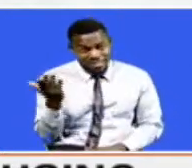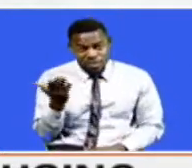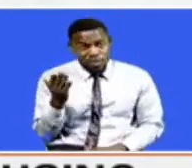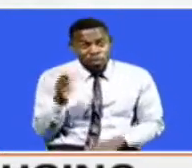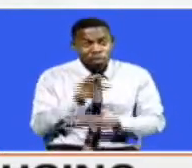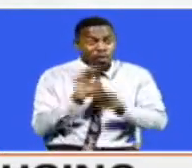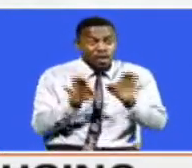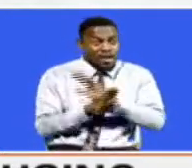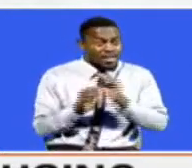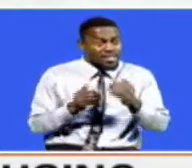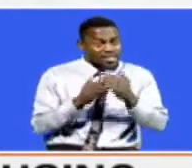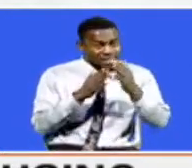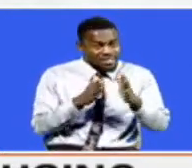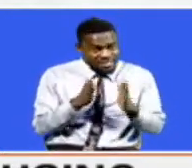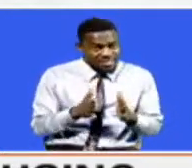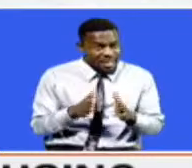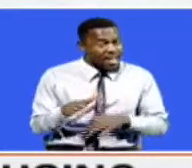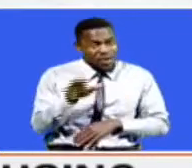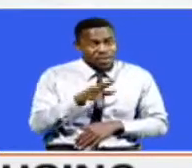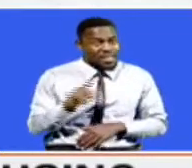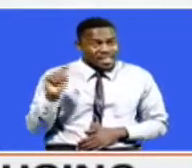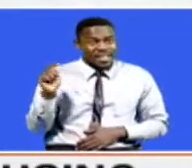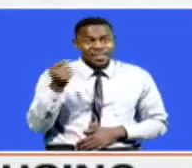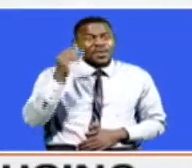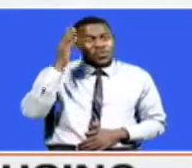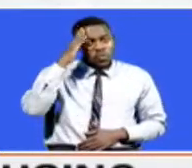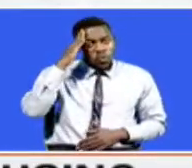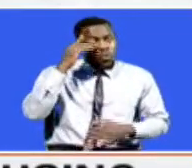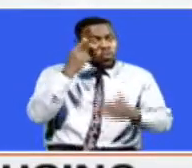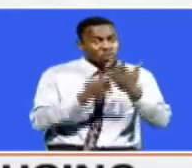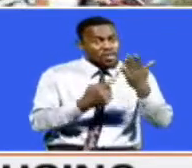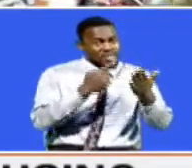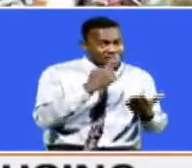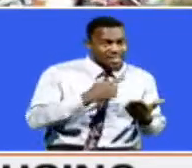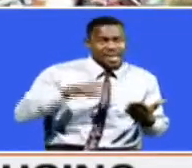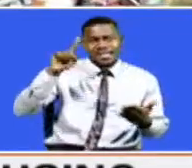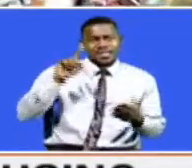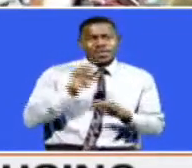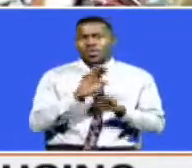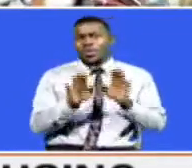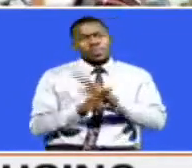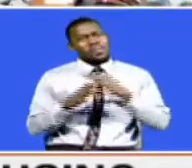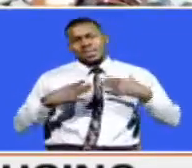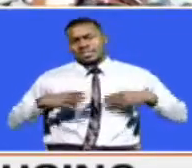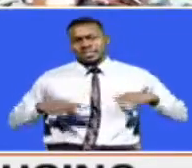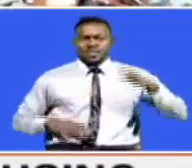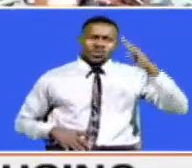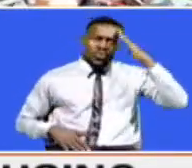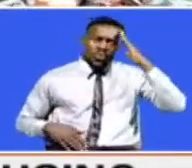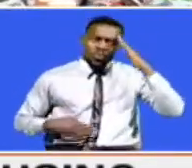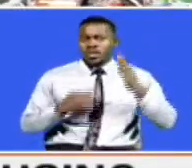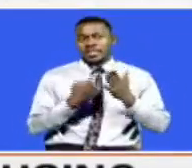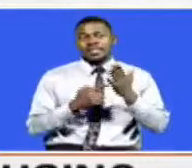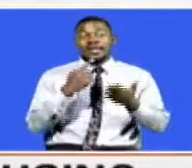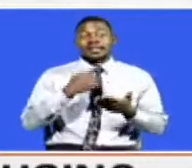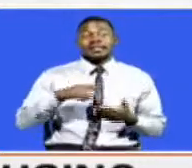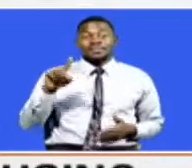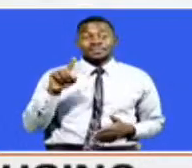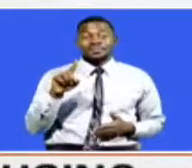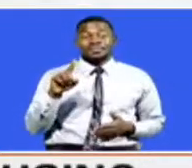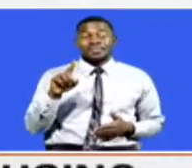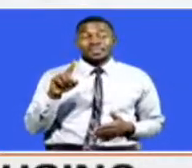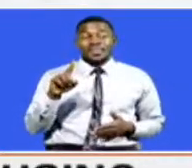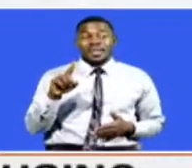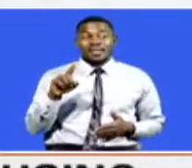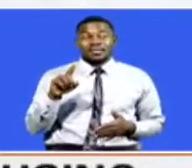Kenya, they know what should be done. Everybody knows what should be done. But it never gets